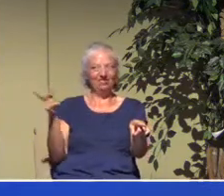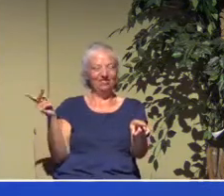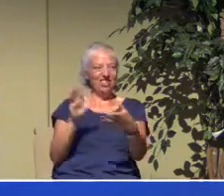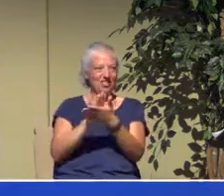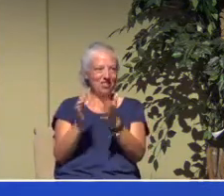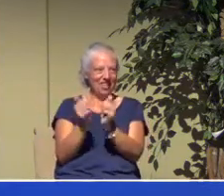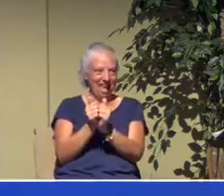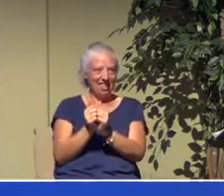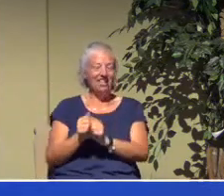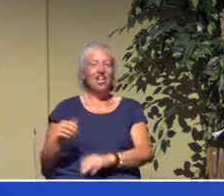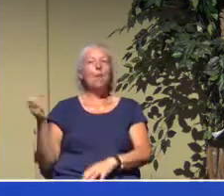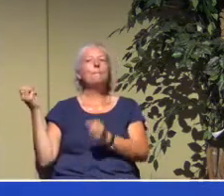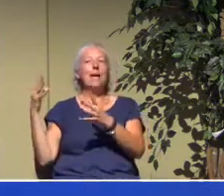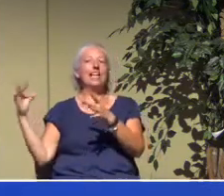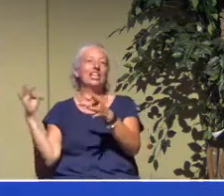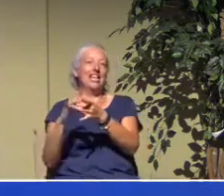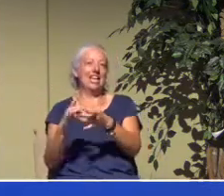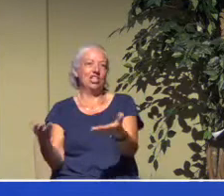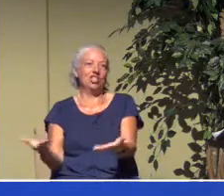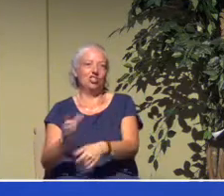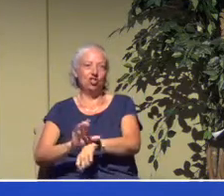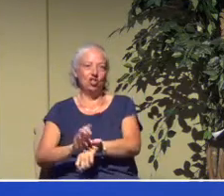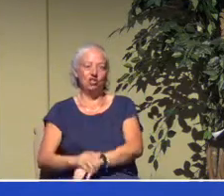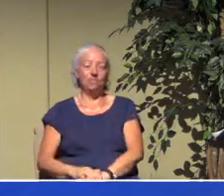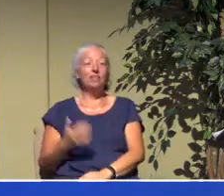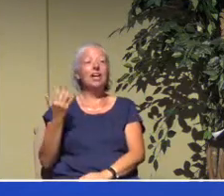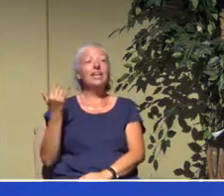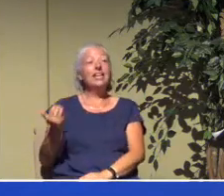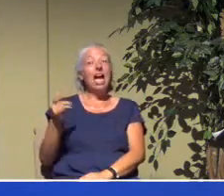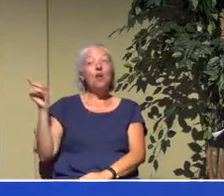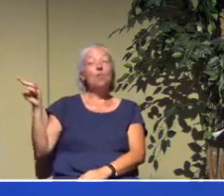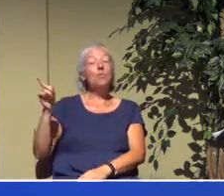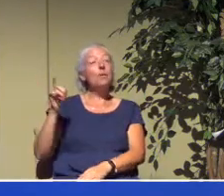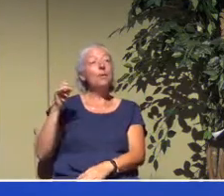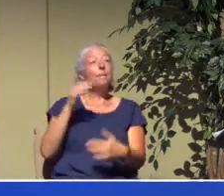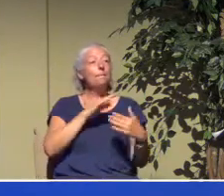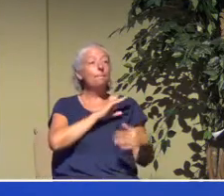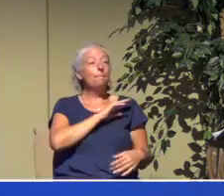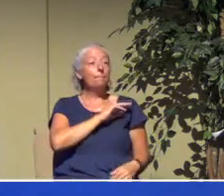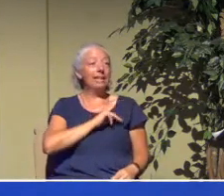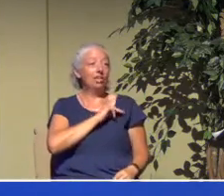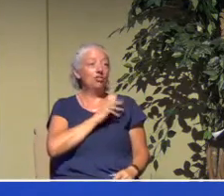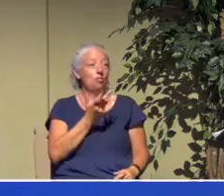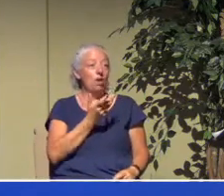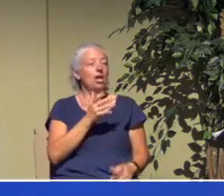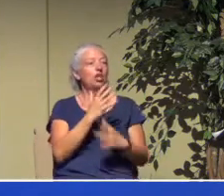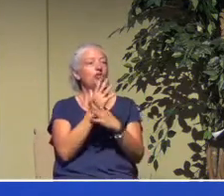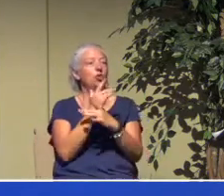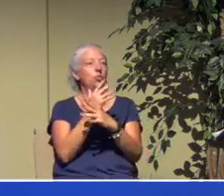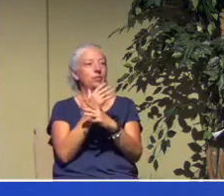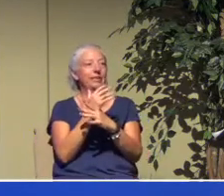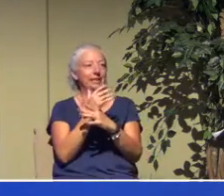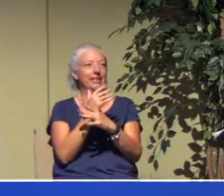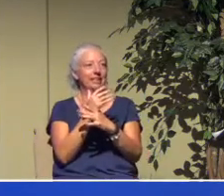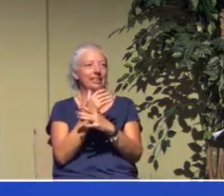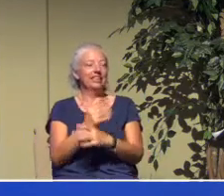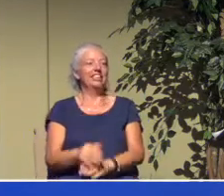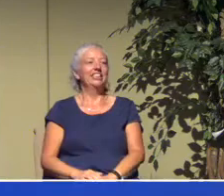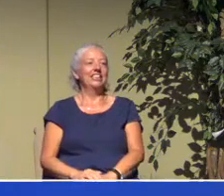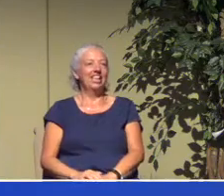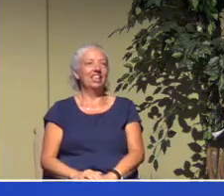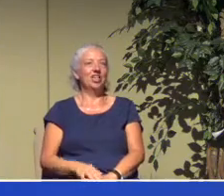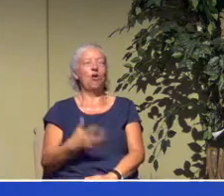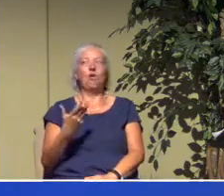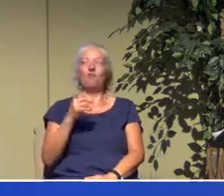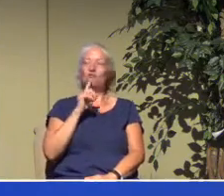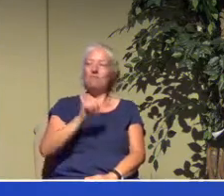many connections here. He is now doing ministry in Germany, and it's always a proud moment